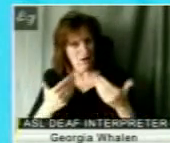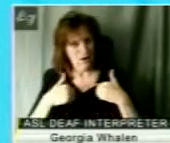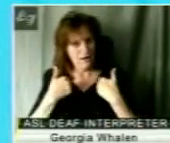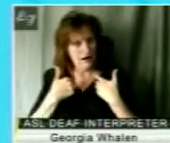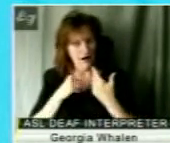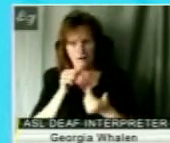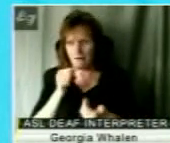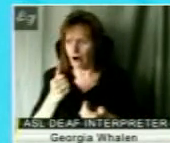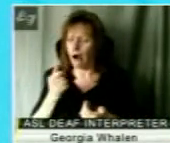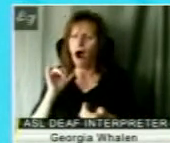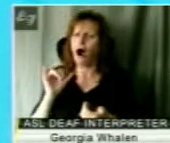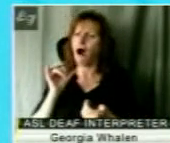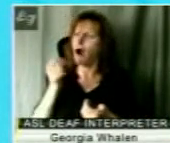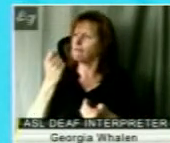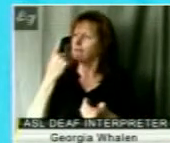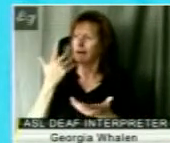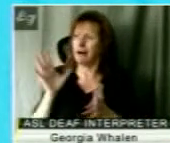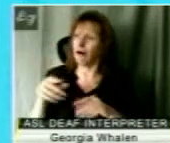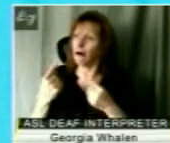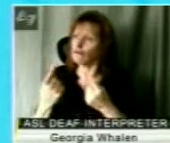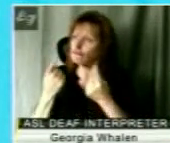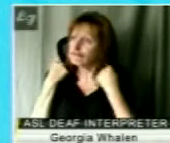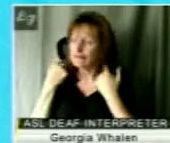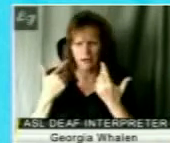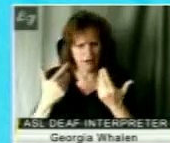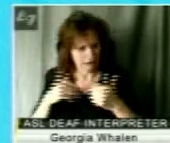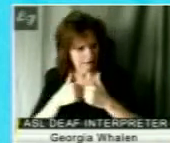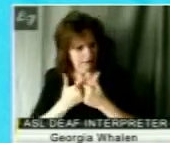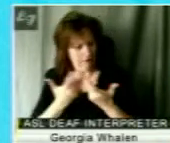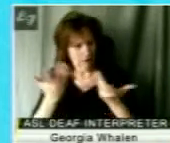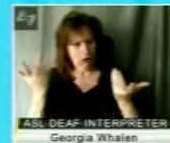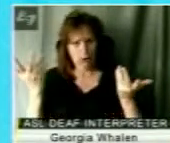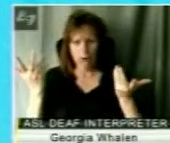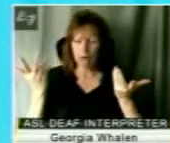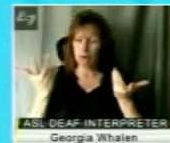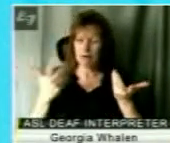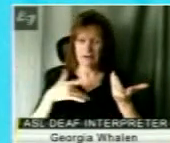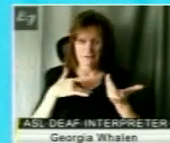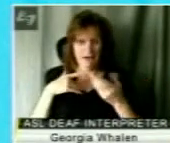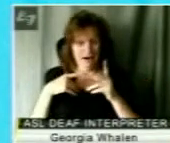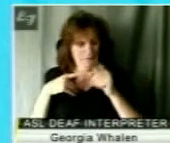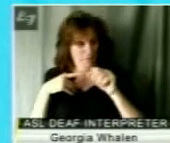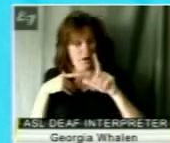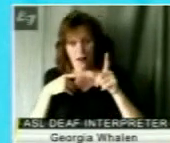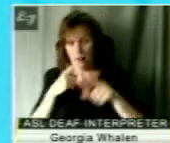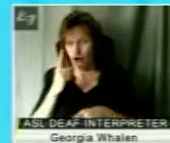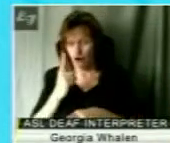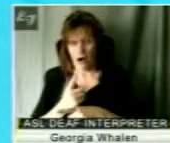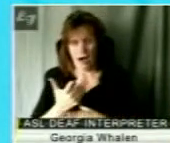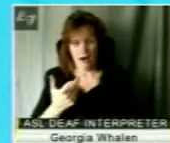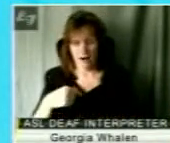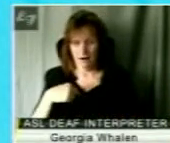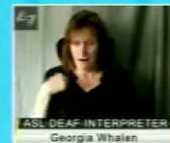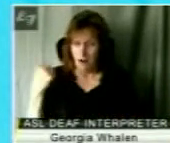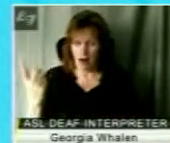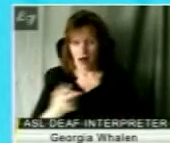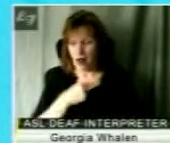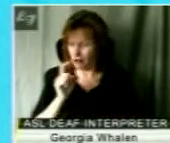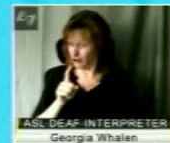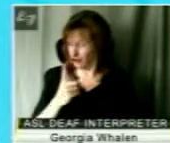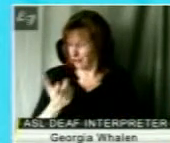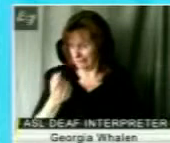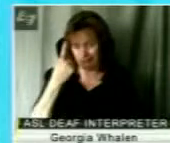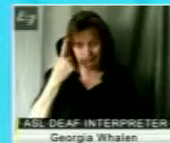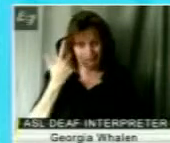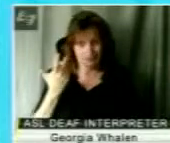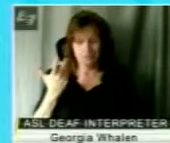few times along the way, that you're really anticipating that people really should understand where we are at. But we do know that for some people,